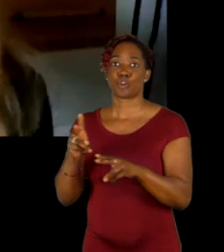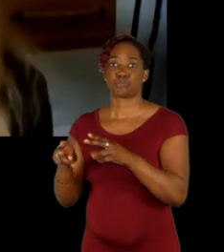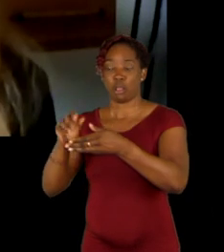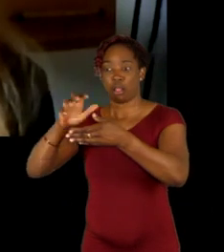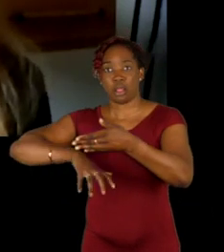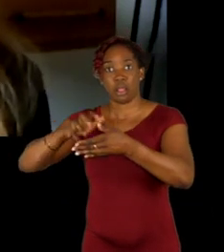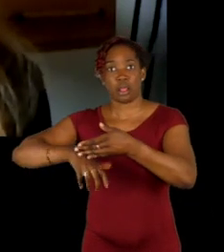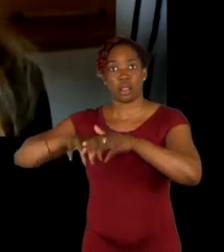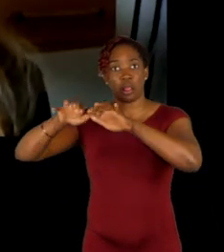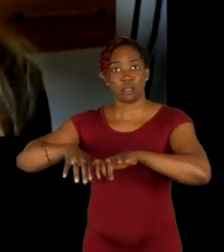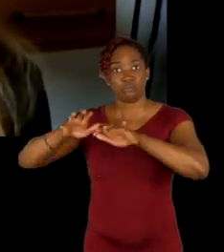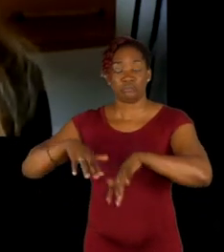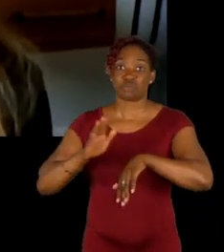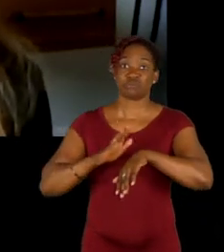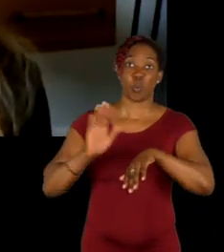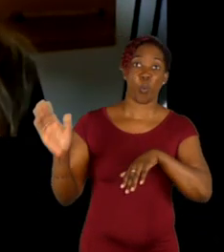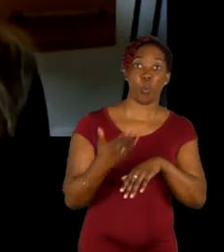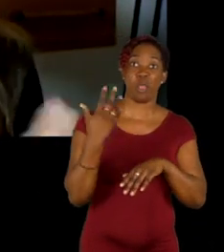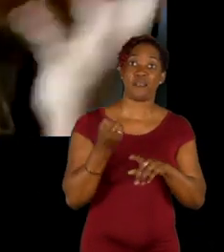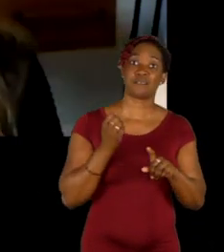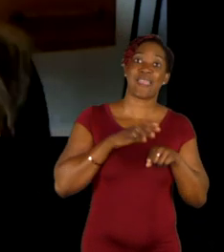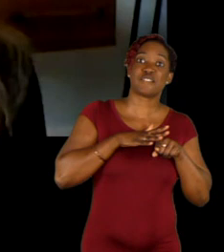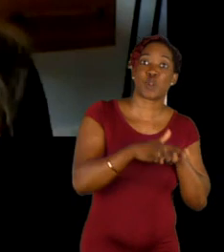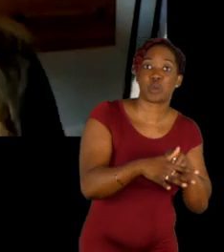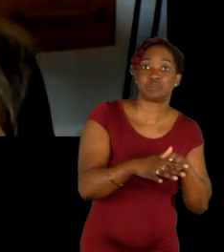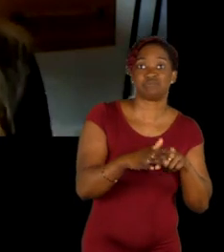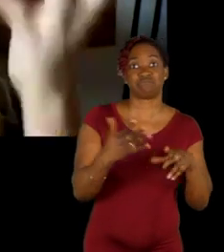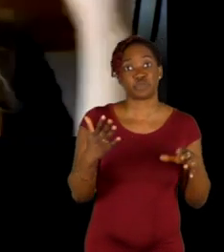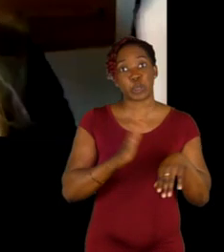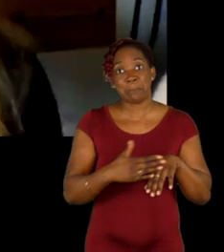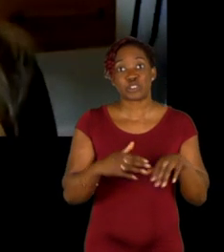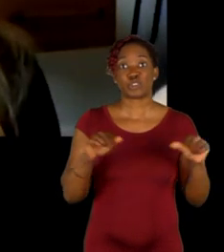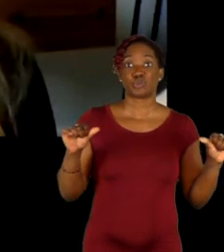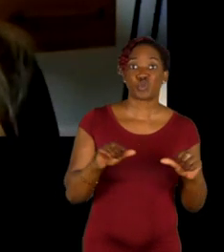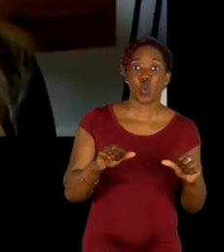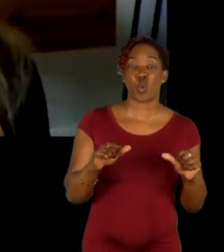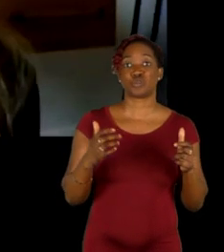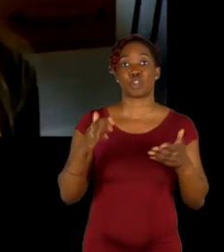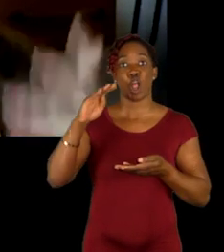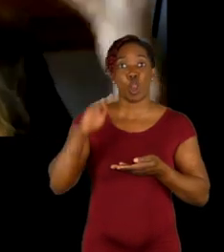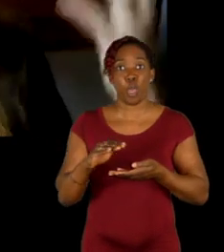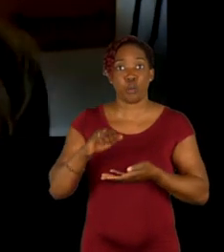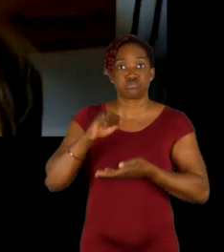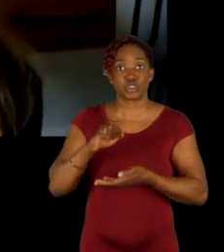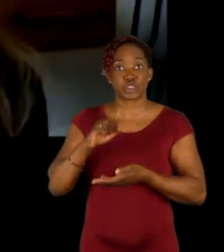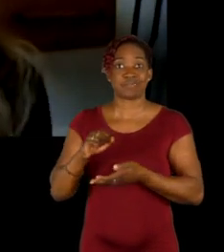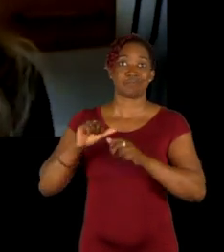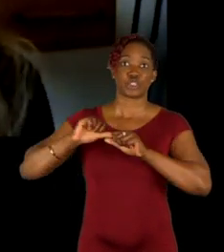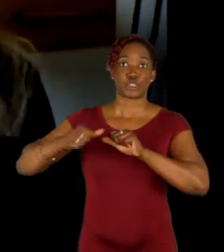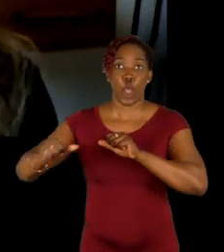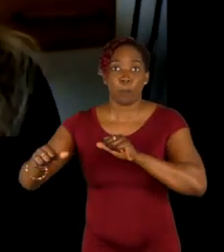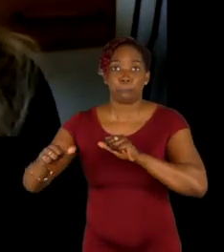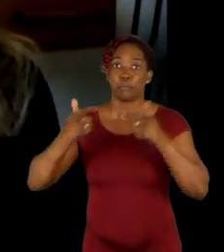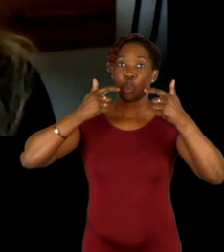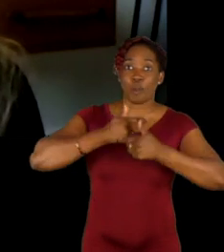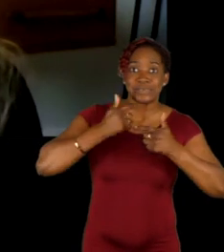have influence, whether we're creating a short, a low budget production, a soap, a comedy, some